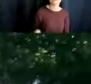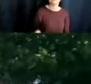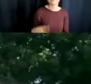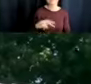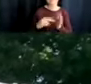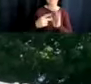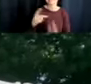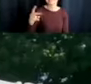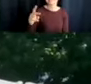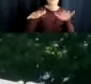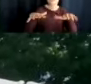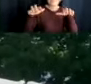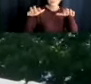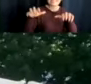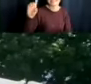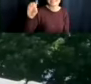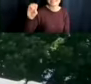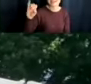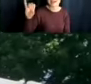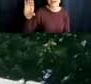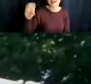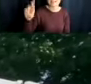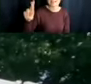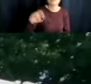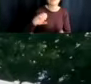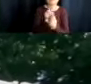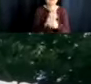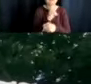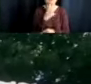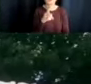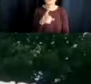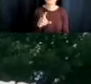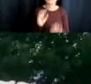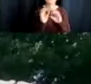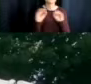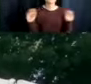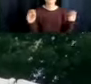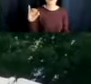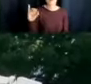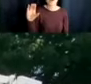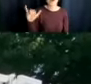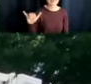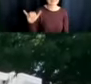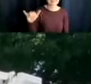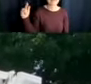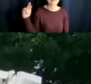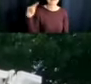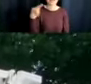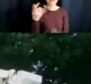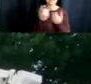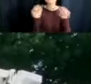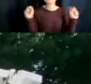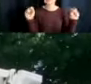and all the parts that are moving to make sure that there's no problems with icing and stuff like that that wouldn't make it safe. So these trucks